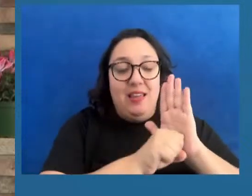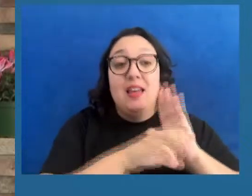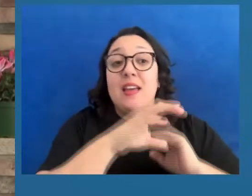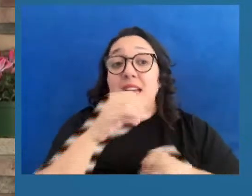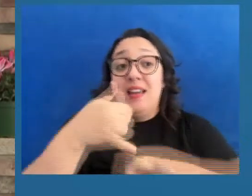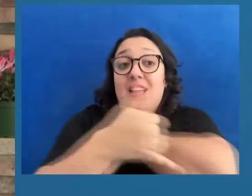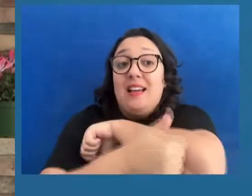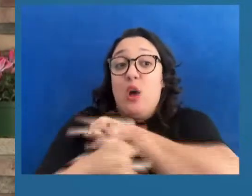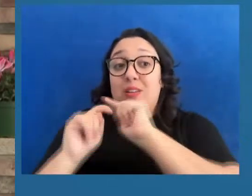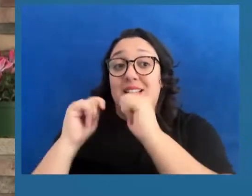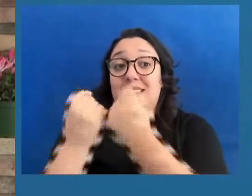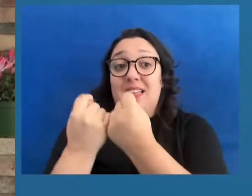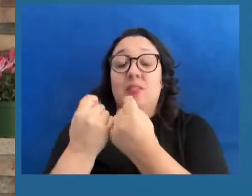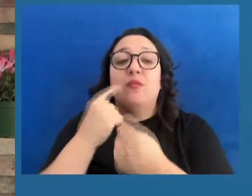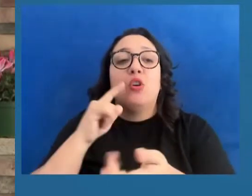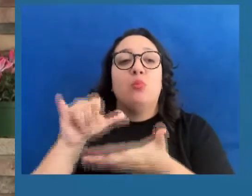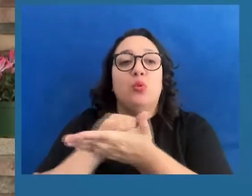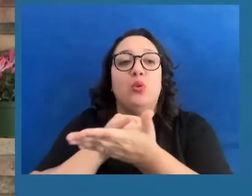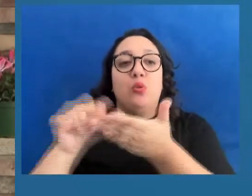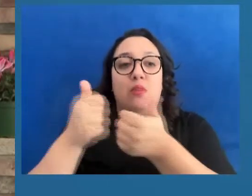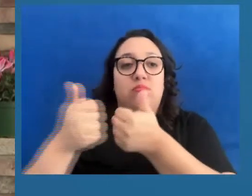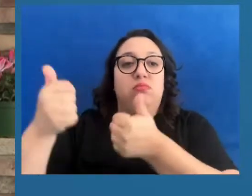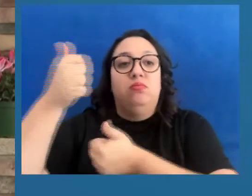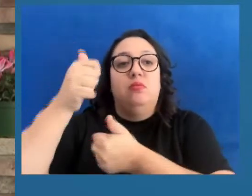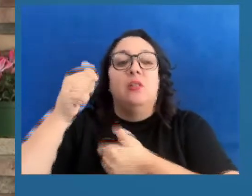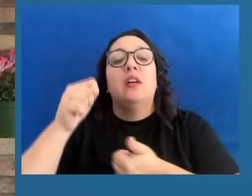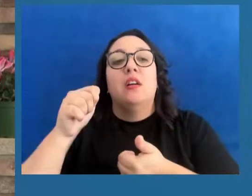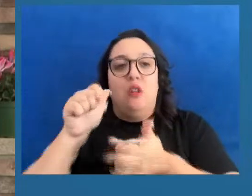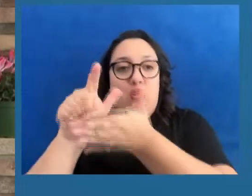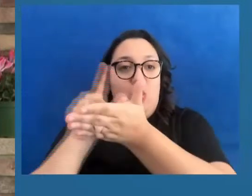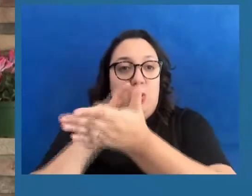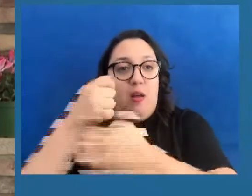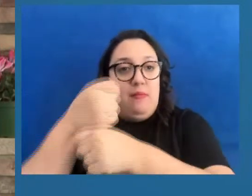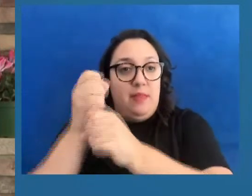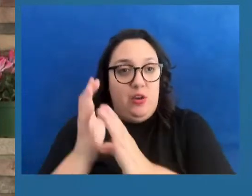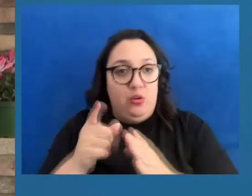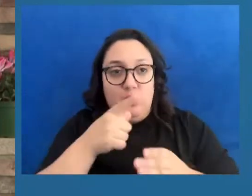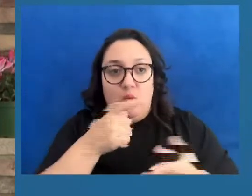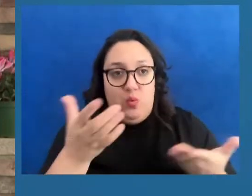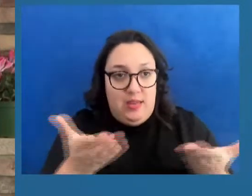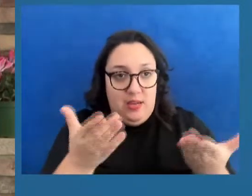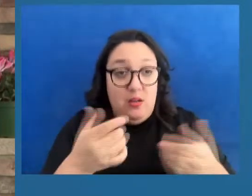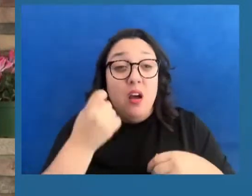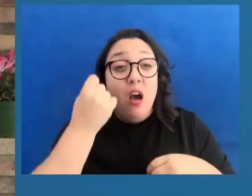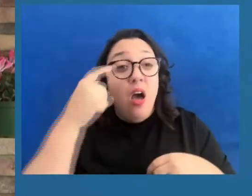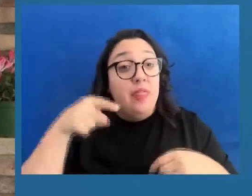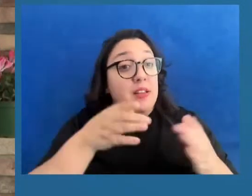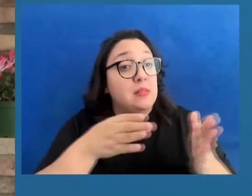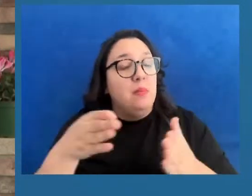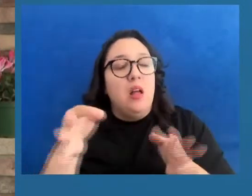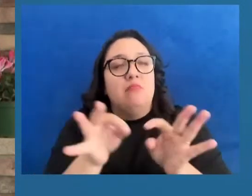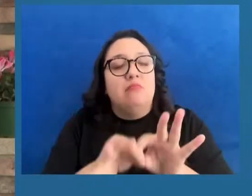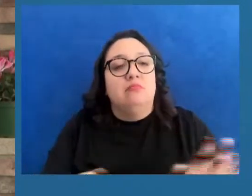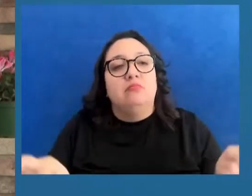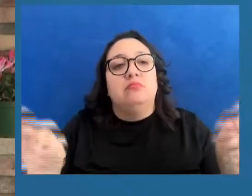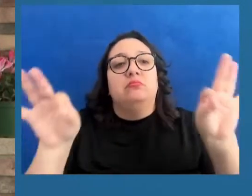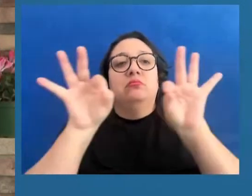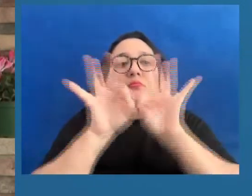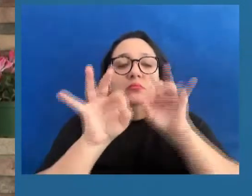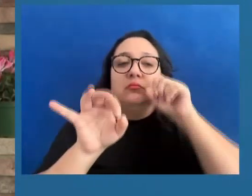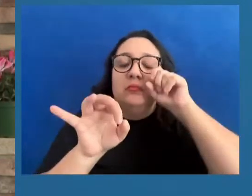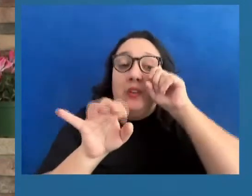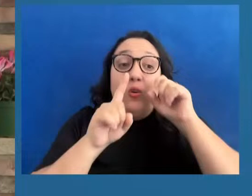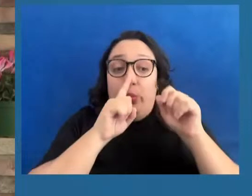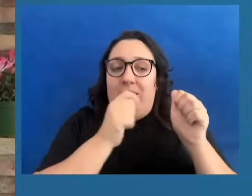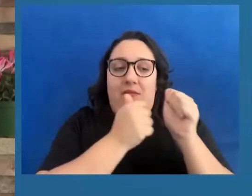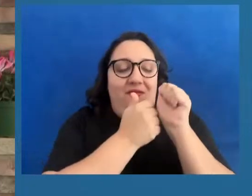Legislature that are here. This plan is absolutely critical and right on time and aligns with everything that we